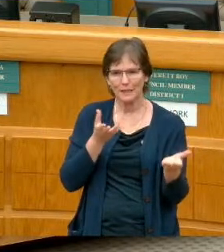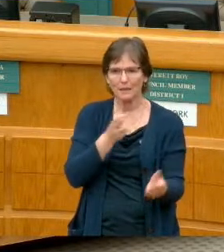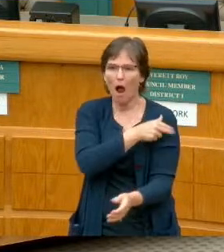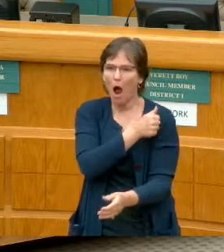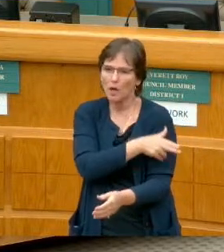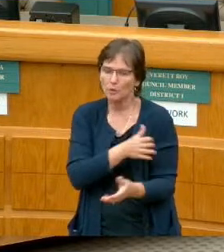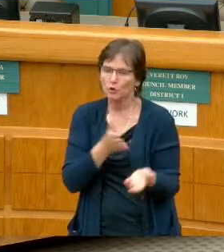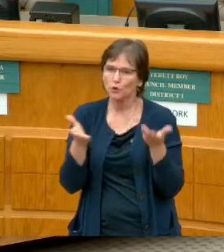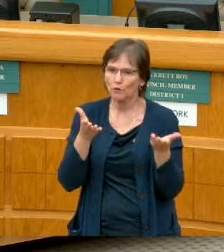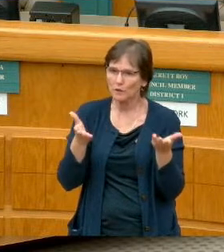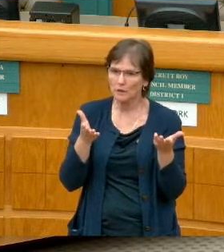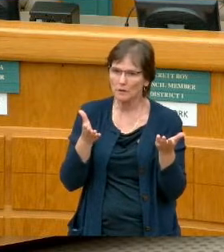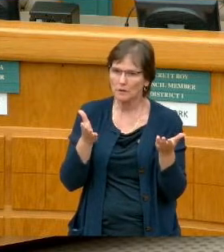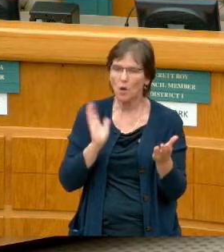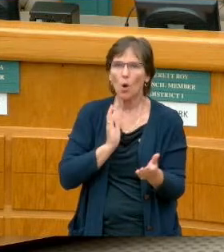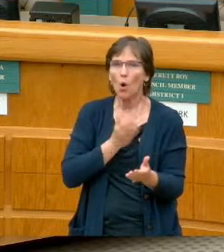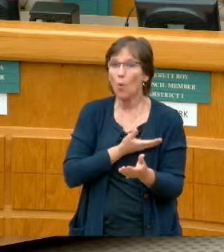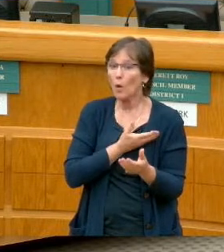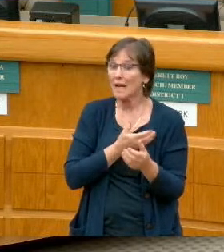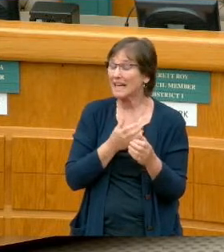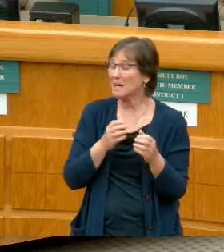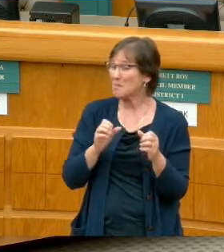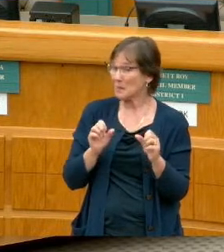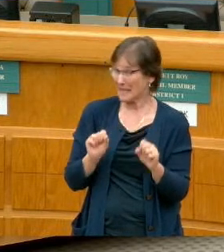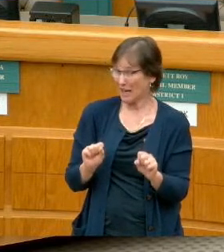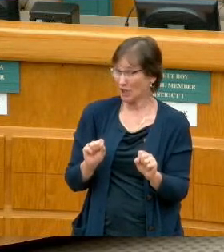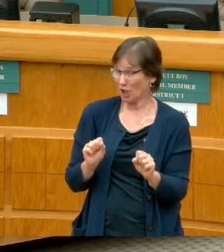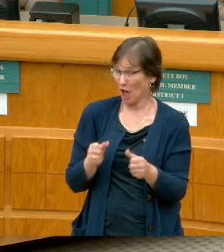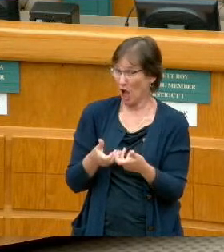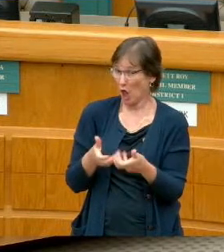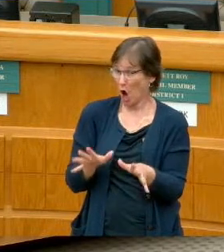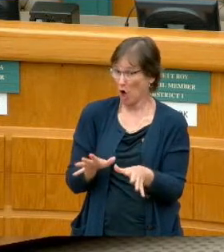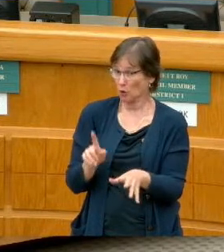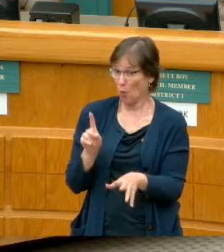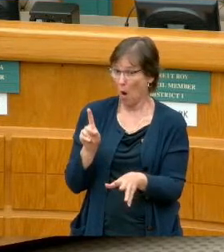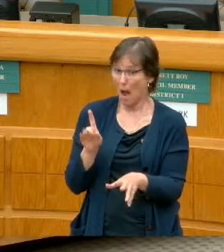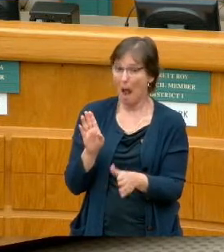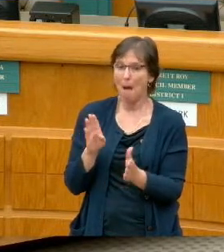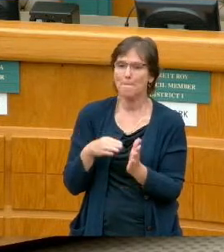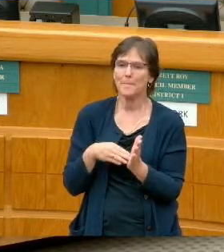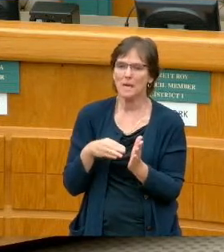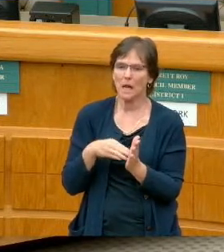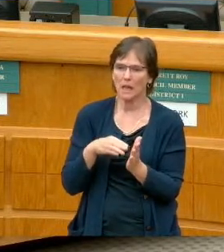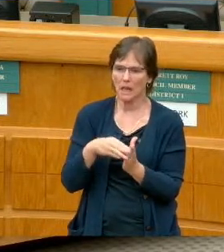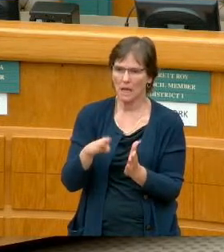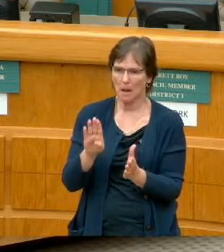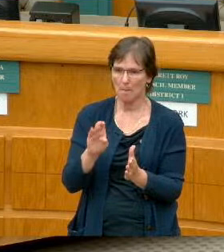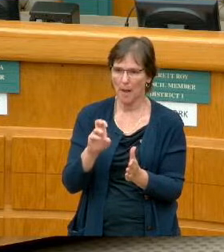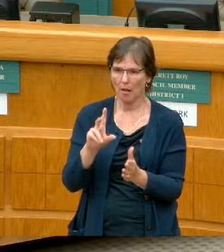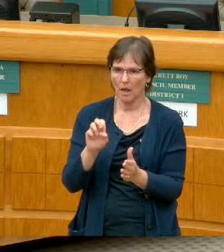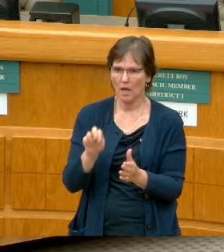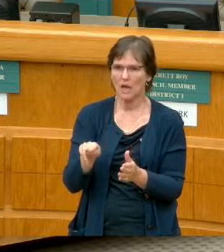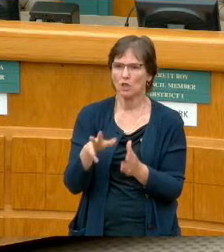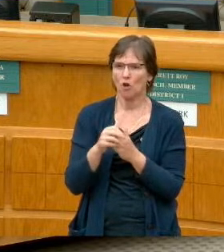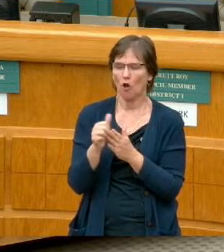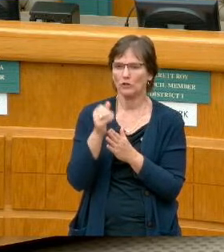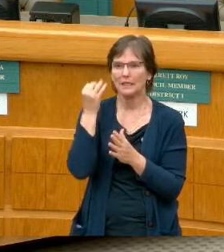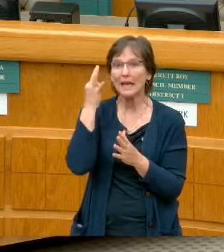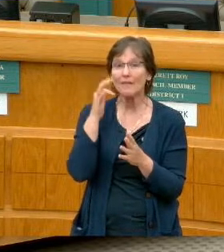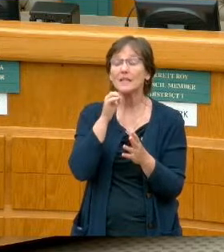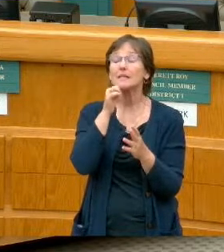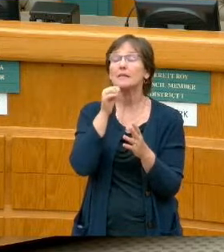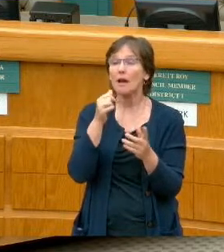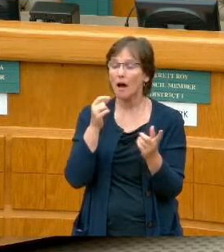We stand to lose $1 billion if we don't do it right. So look forward to visiting with you about